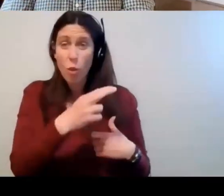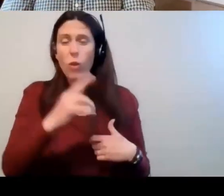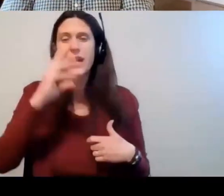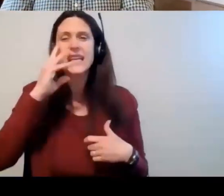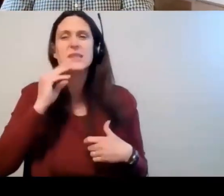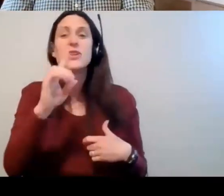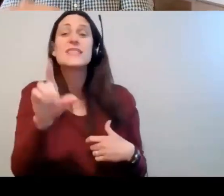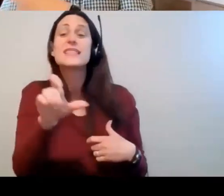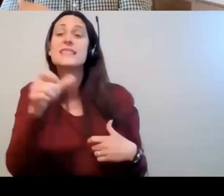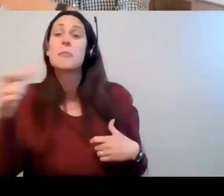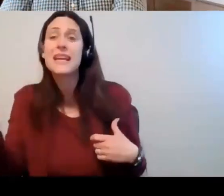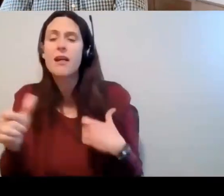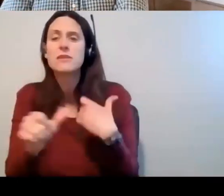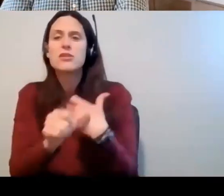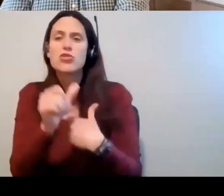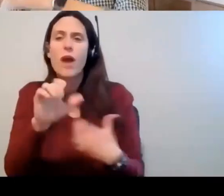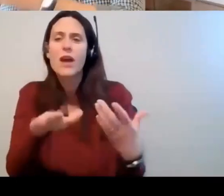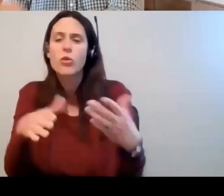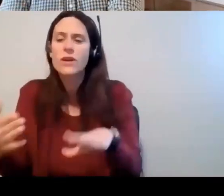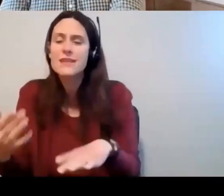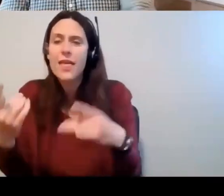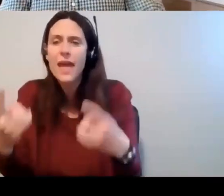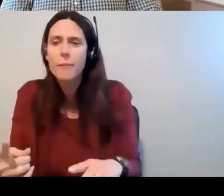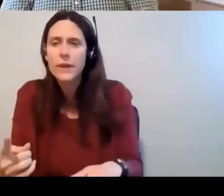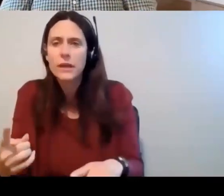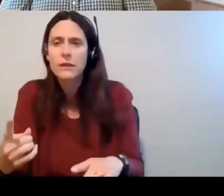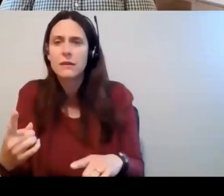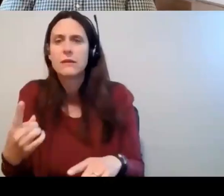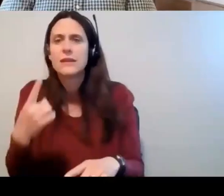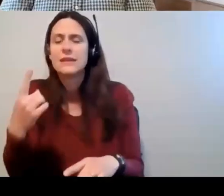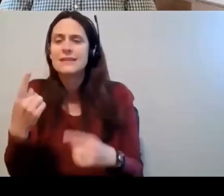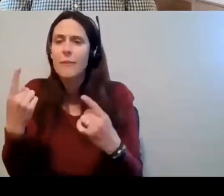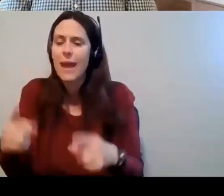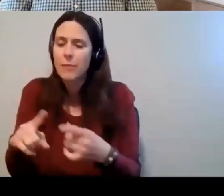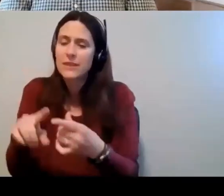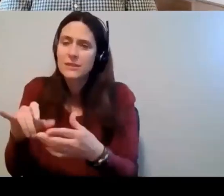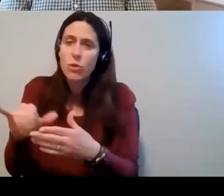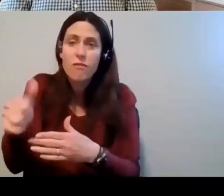of someone else, a family member or close friend, knowledge of something happening to that person.